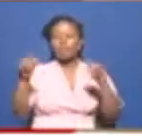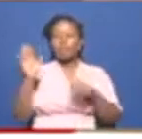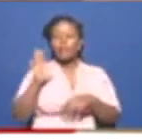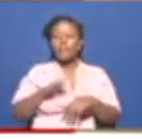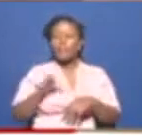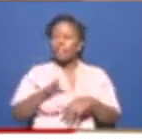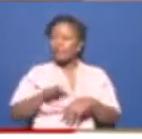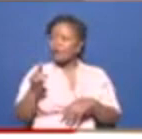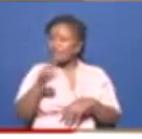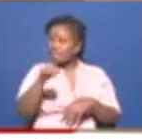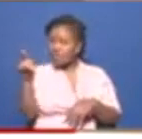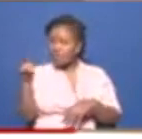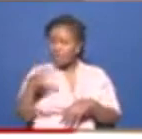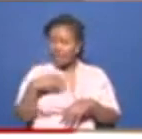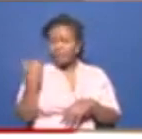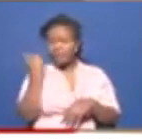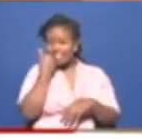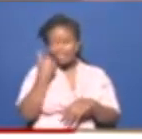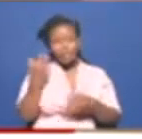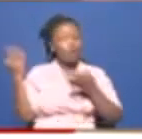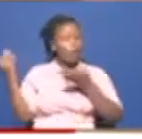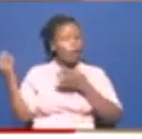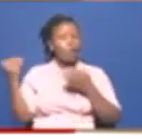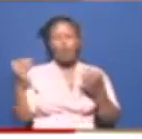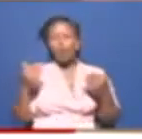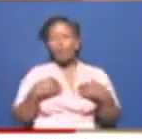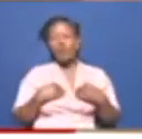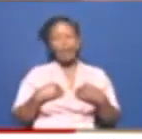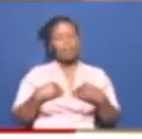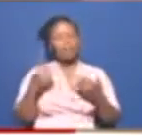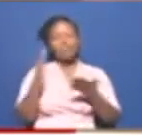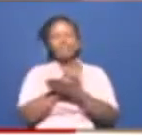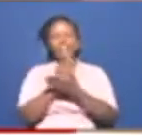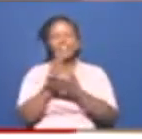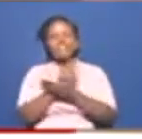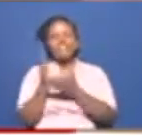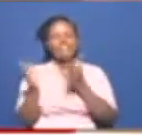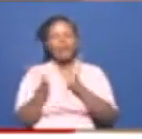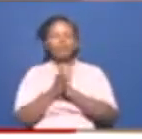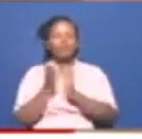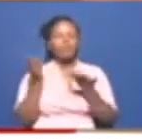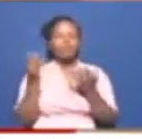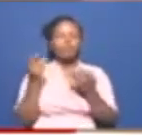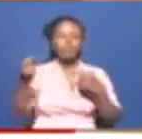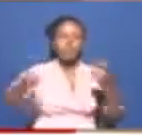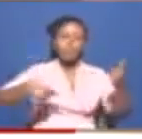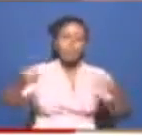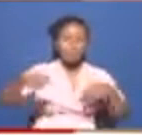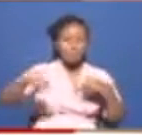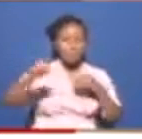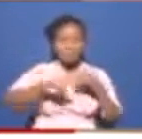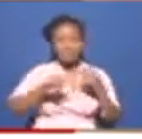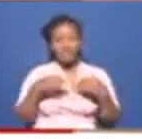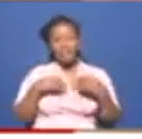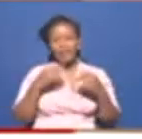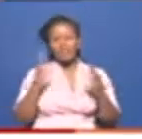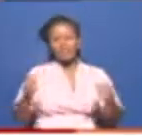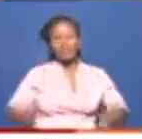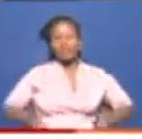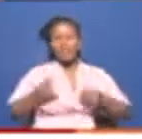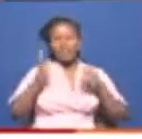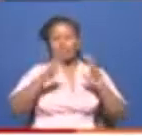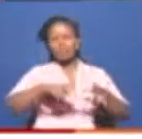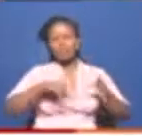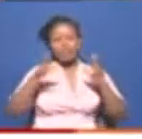feces, there's hope. So share, tell somebody, reach out to us, get help, and life will go back to normalcy. Thank you. Thank you so